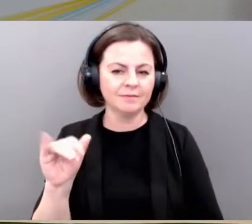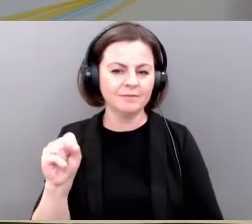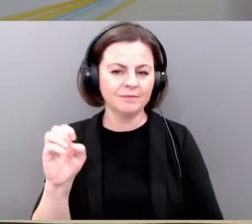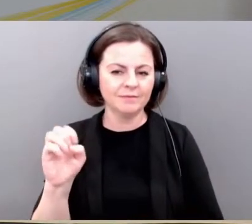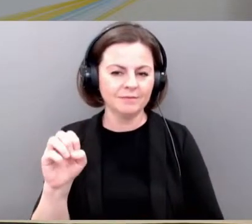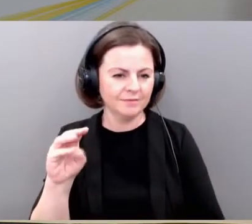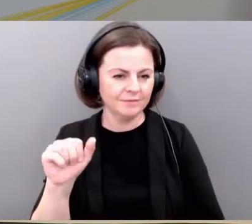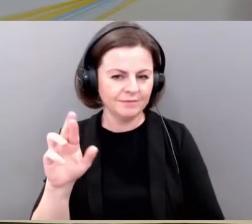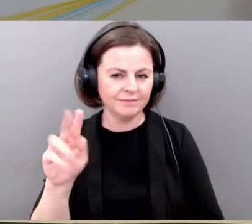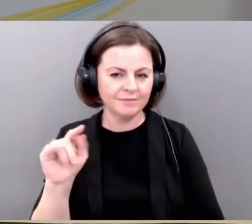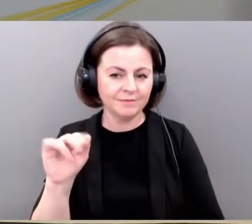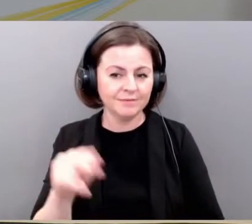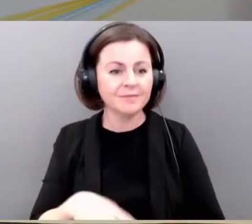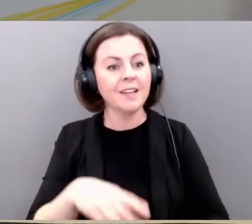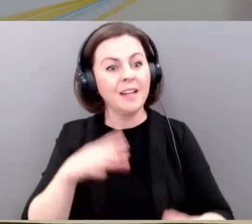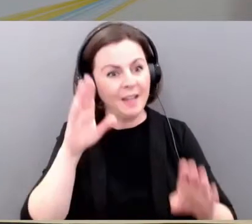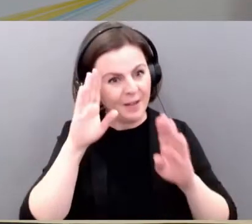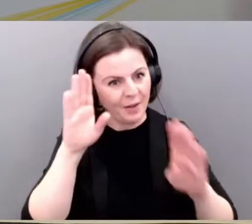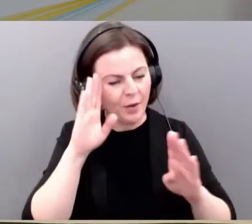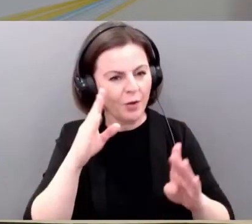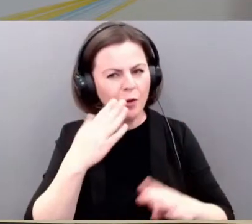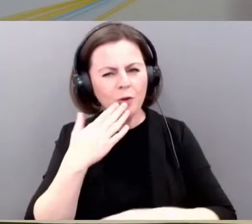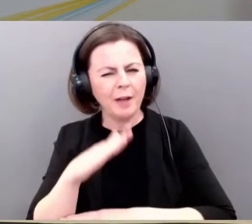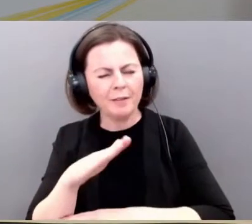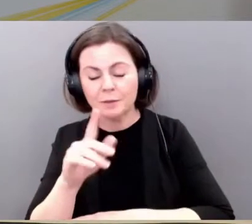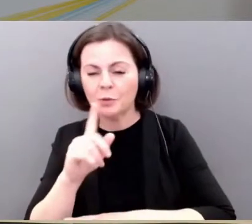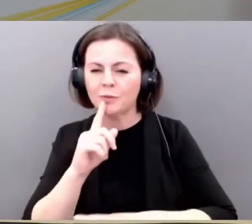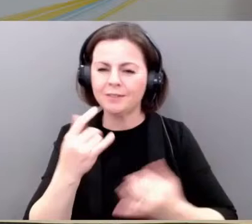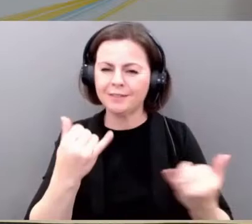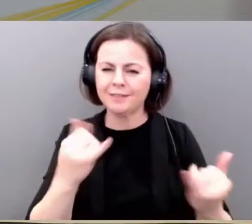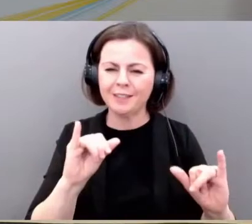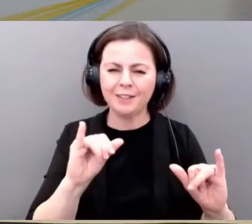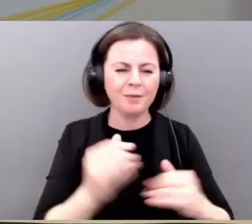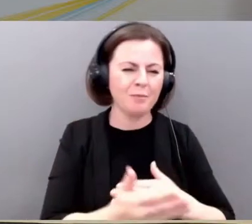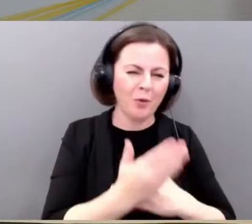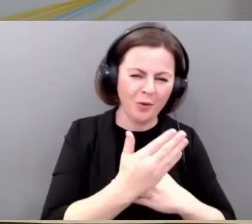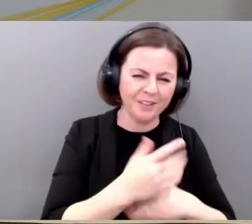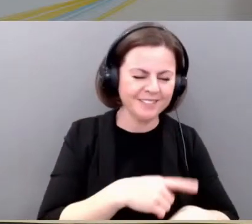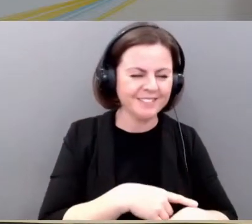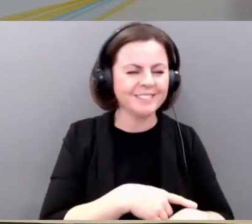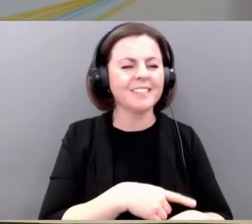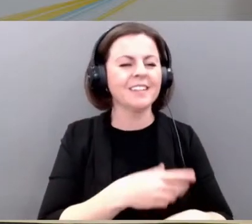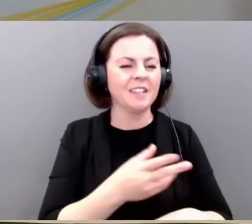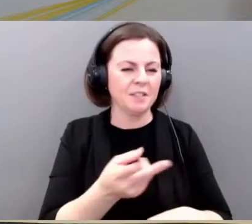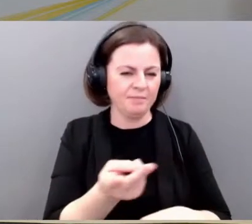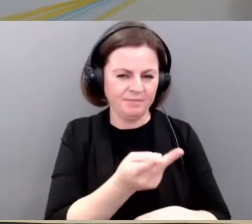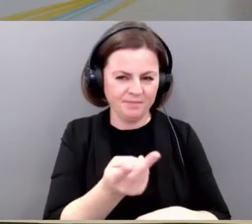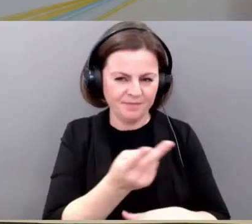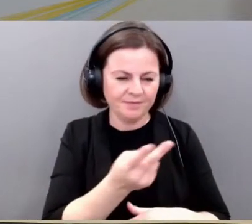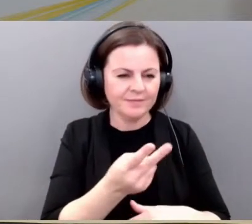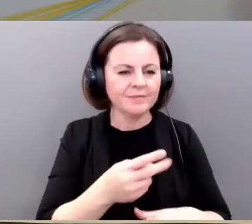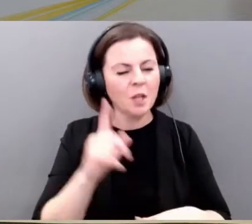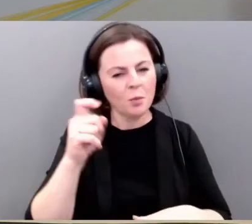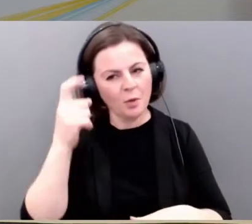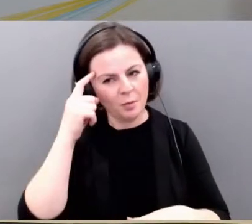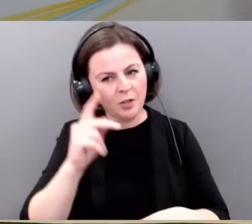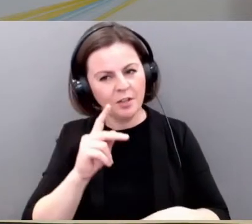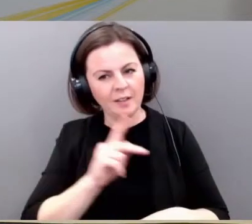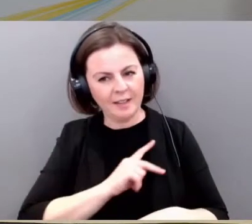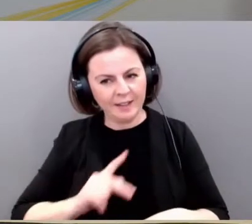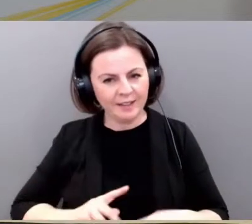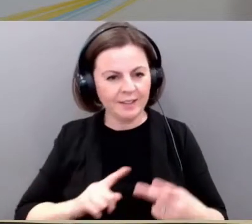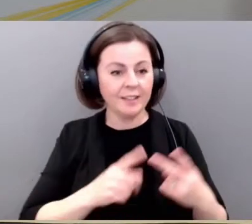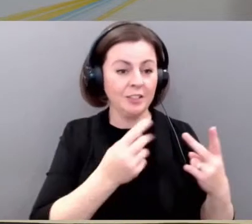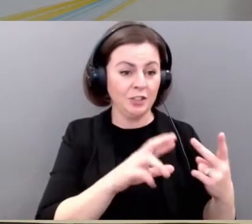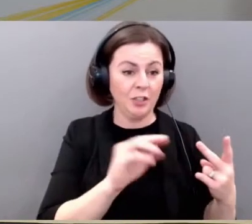Good morning still. We're 1 minute away from afternoon. Okay. Dr. Morrison and Premier King, you both mentioned that we could be able